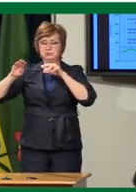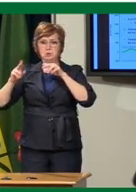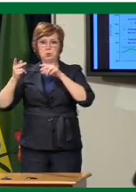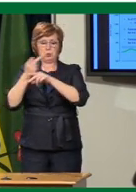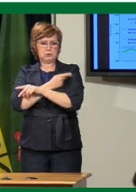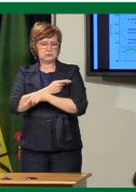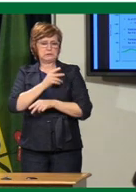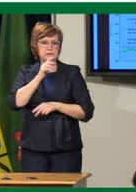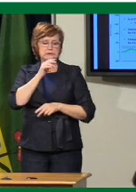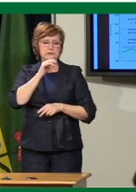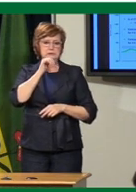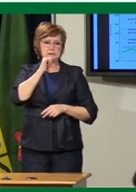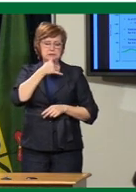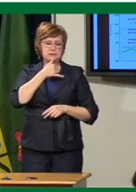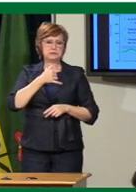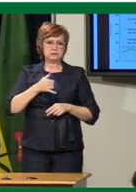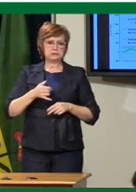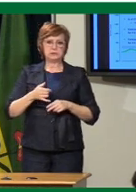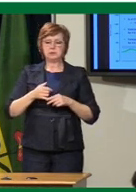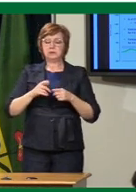of hospitalizations up